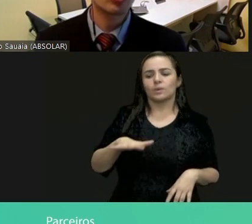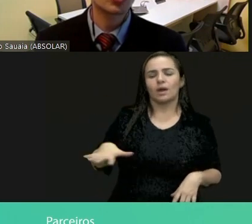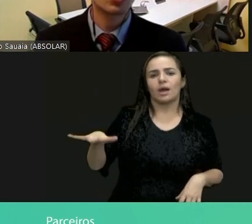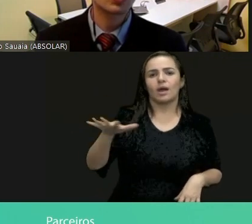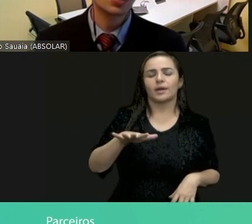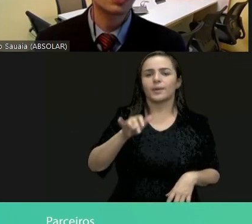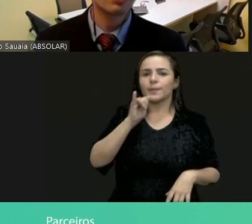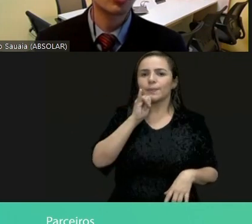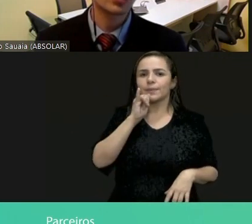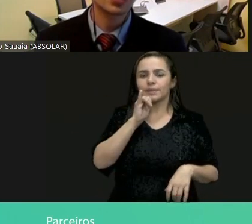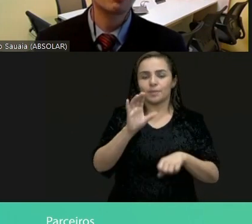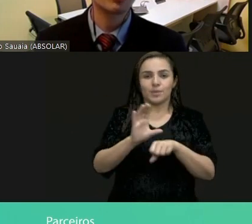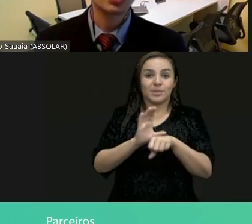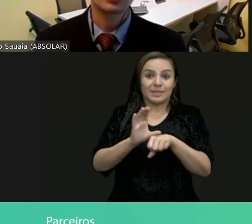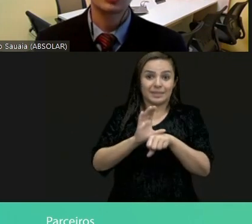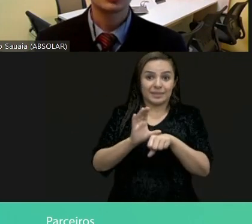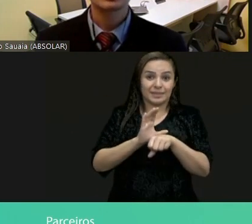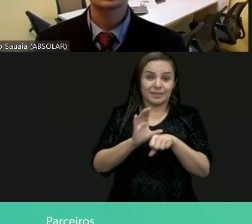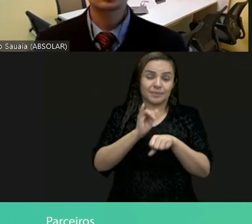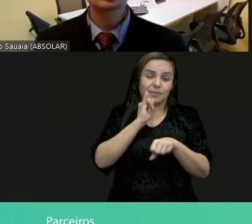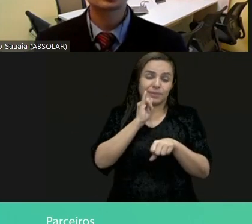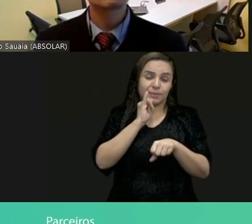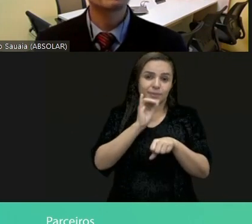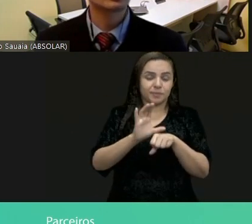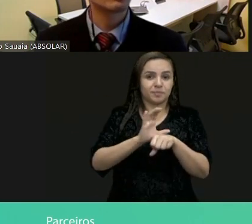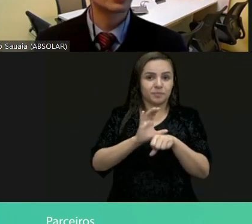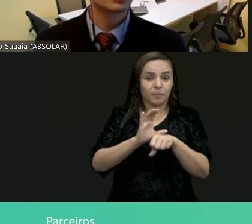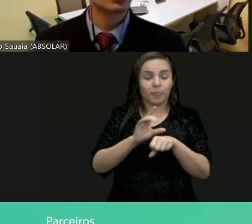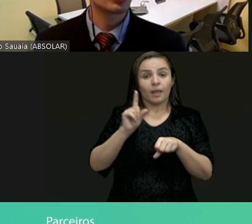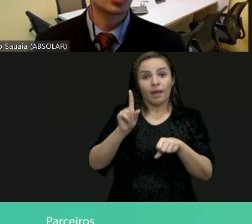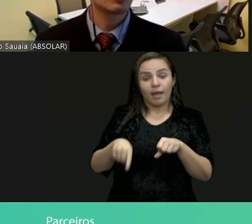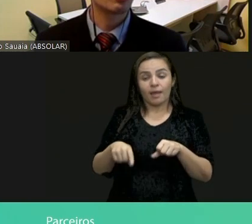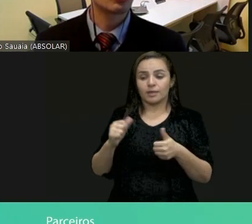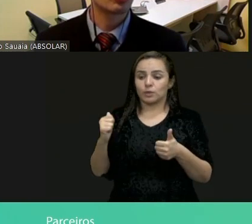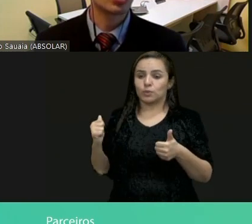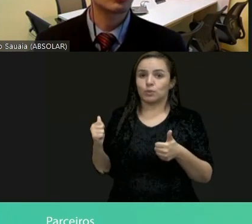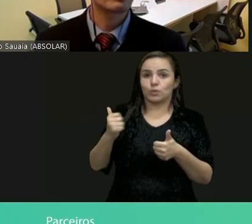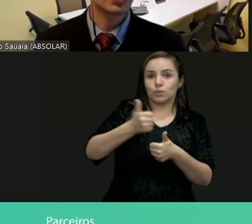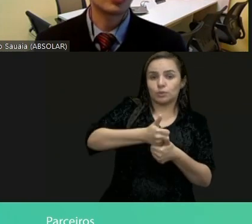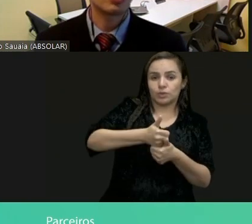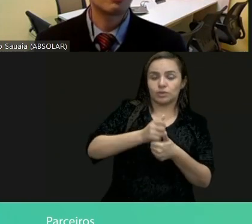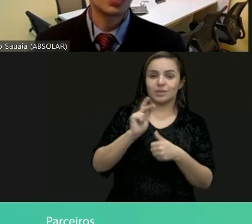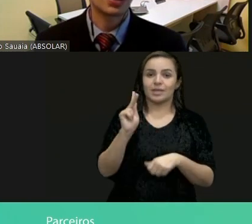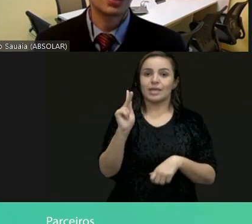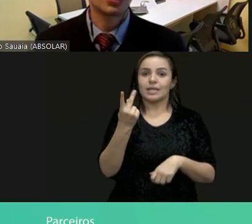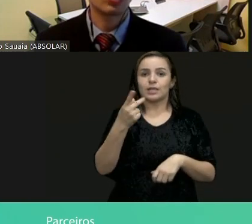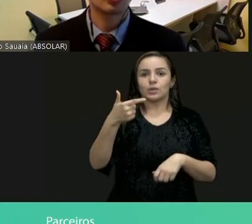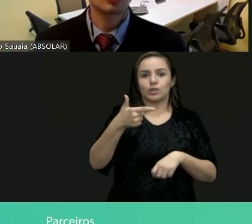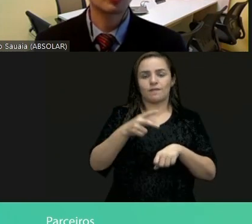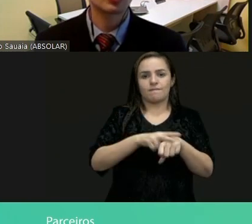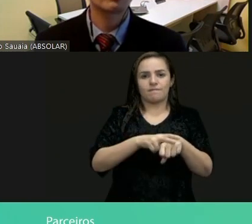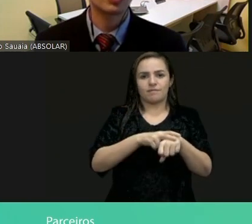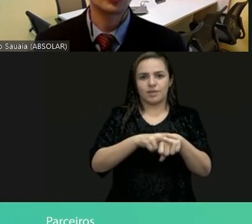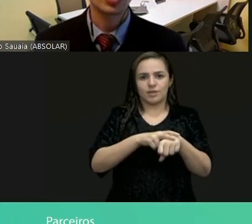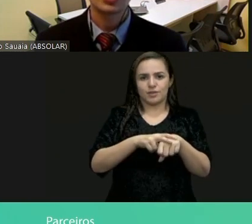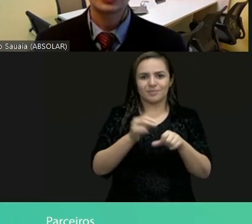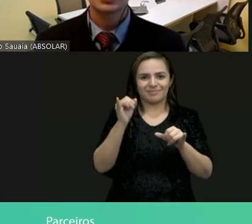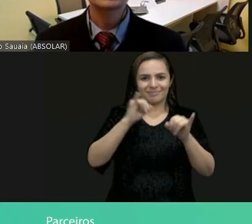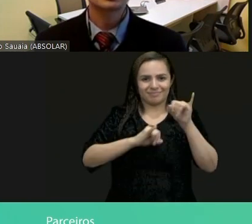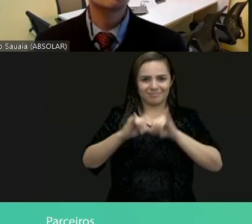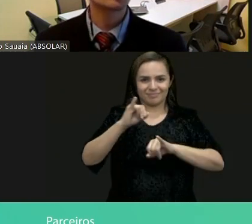with non-green production, for example, replacing this hydrogen with green hydrogen.